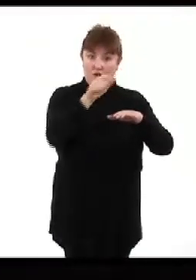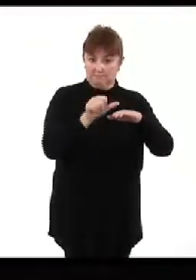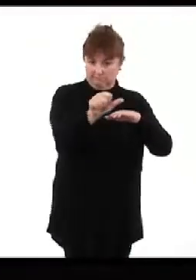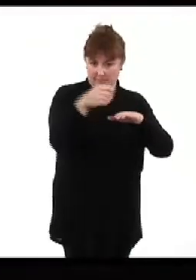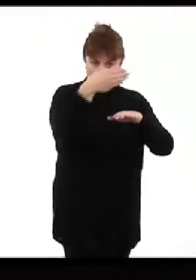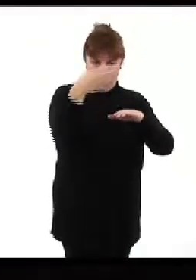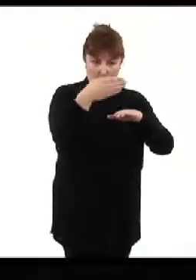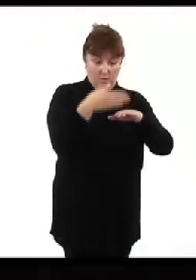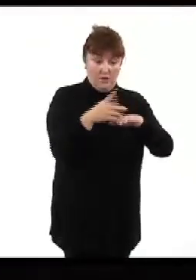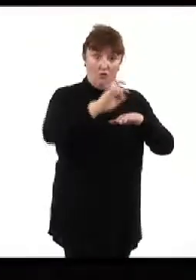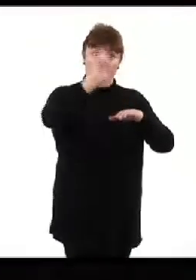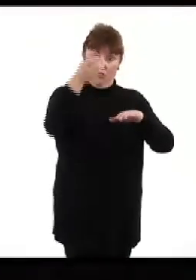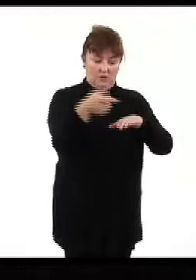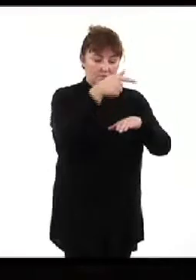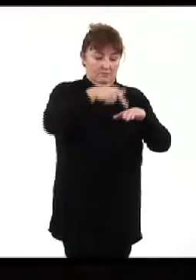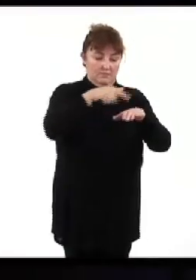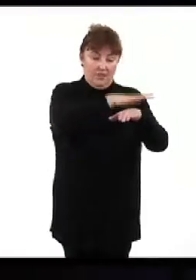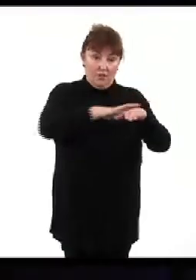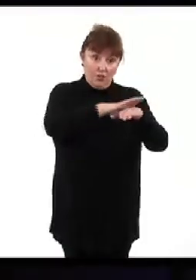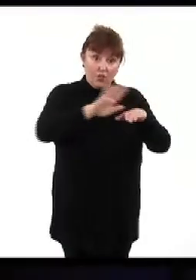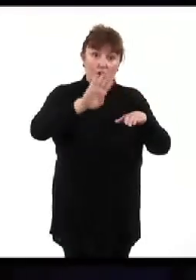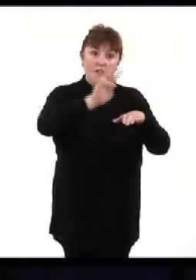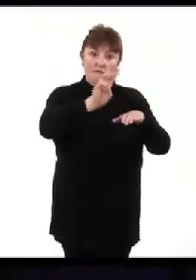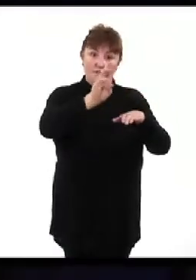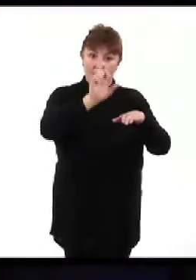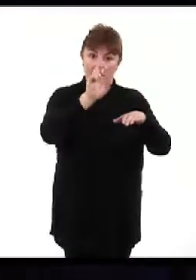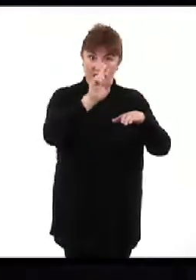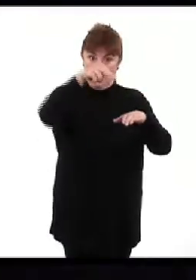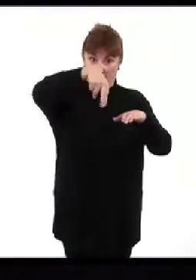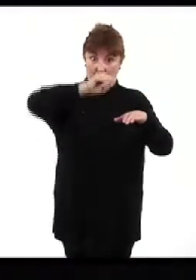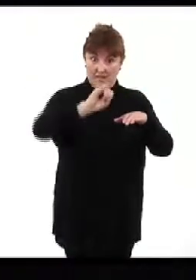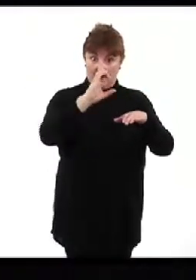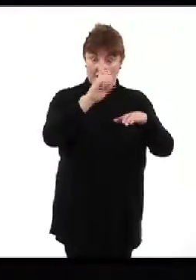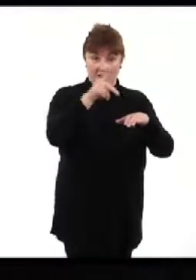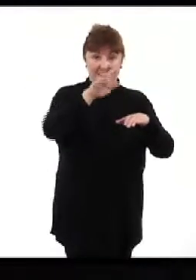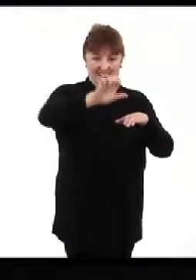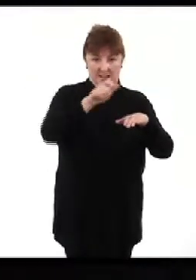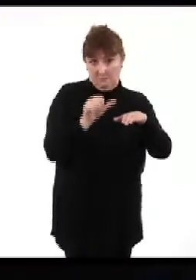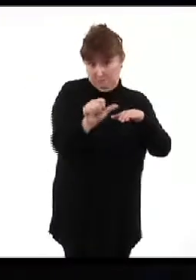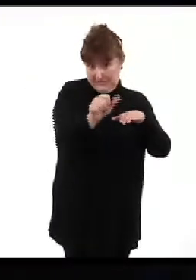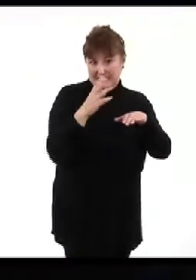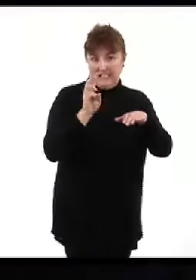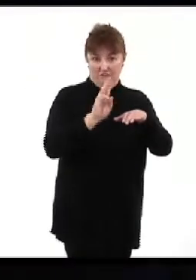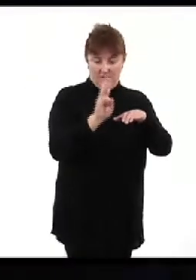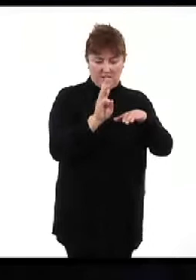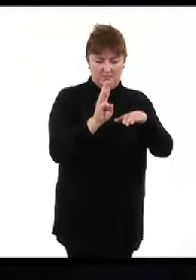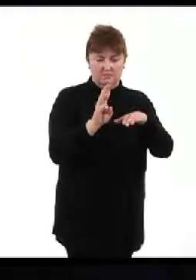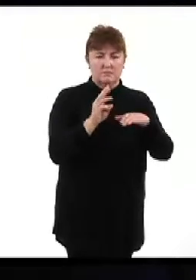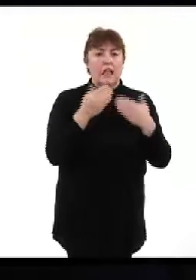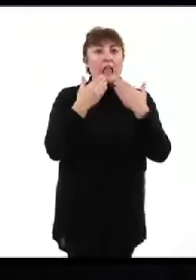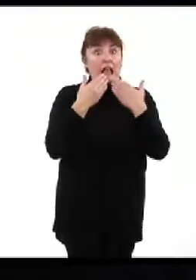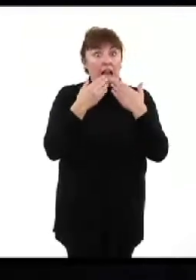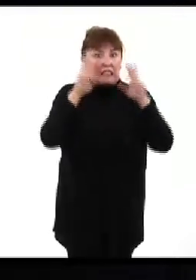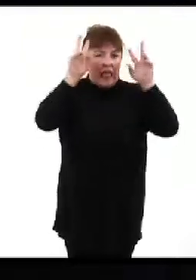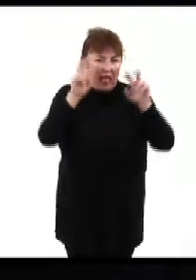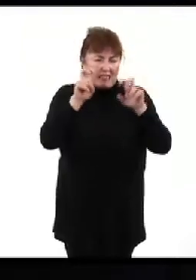the back of the brain, and it's called Wernicke's area. And we know from work on speech that Broca's area is